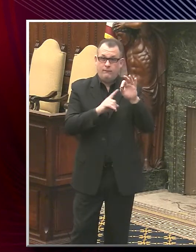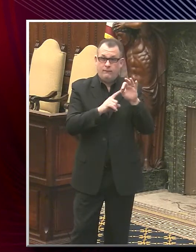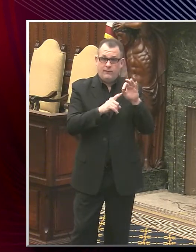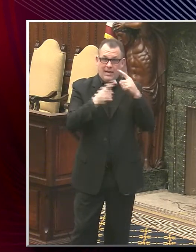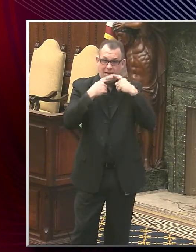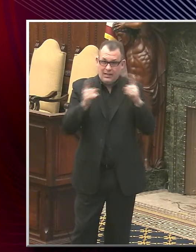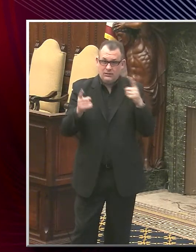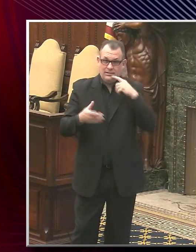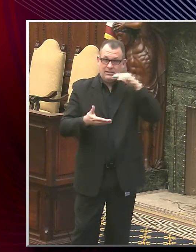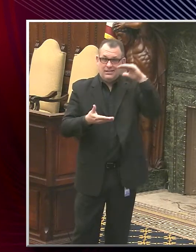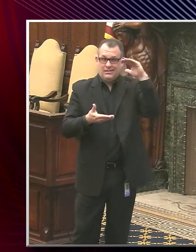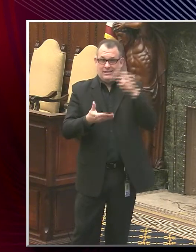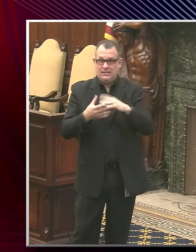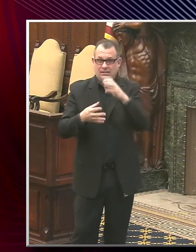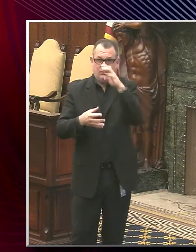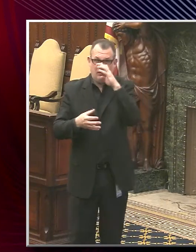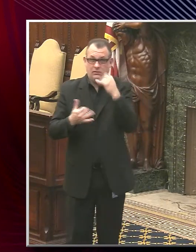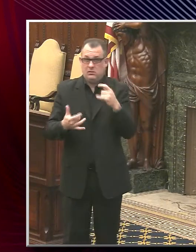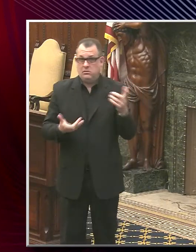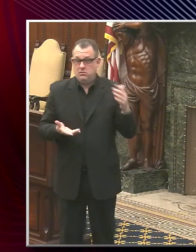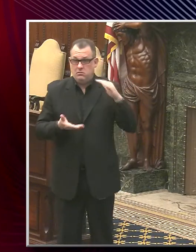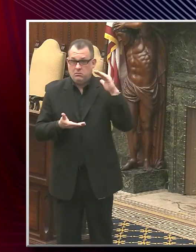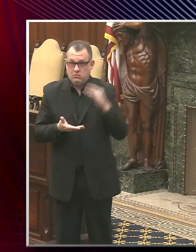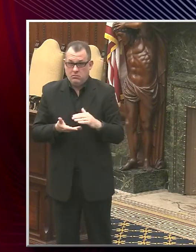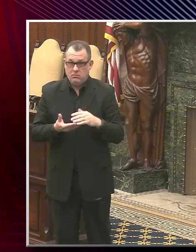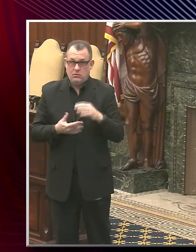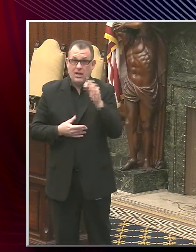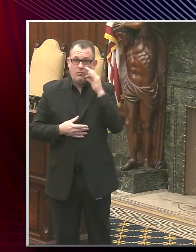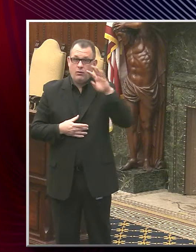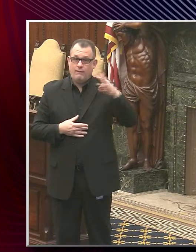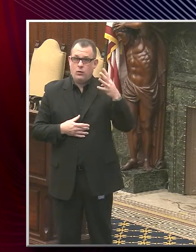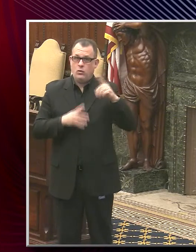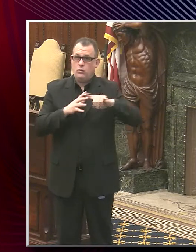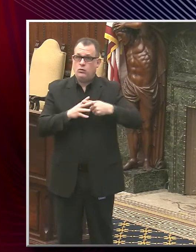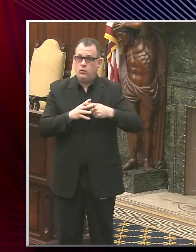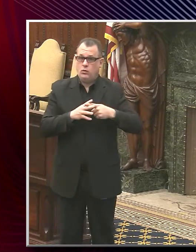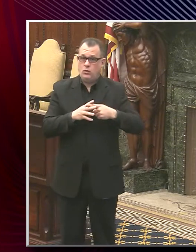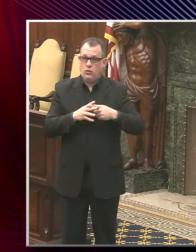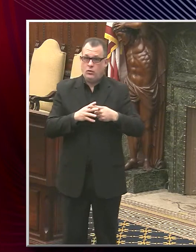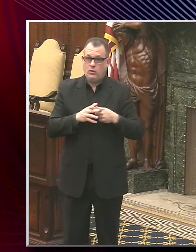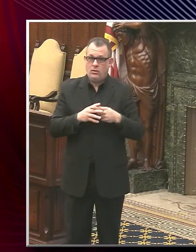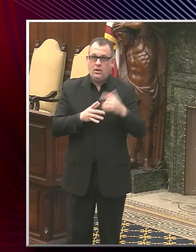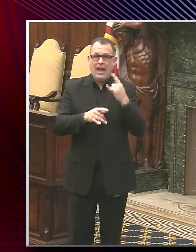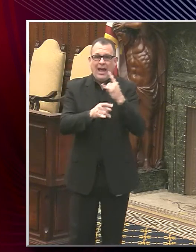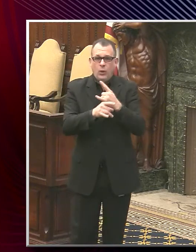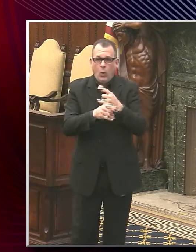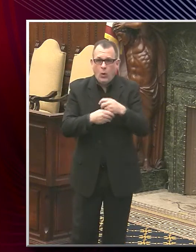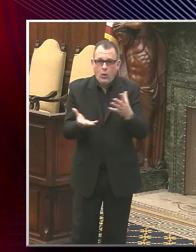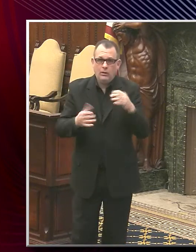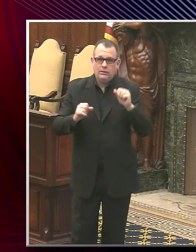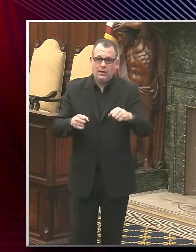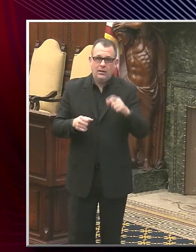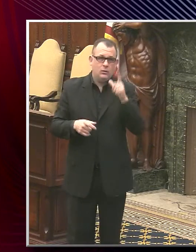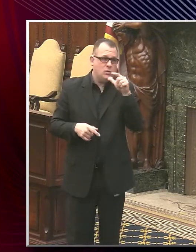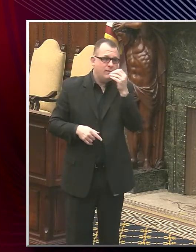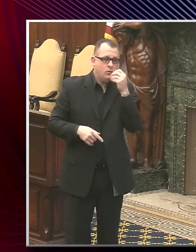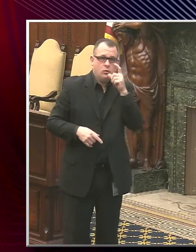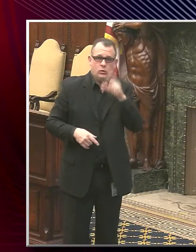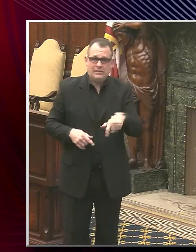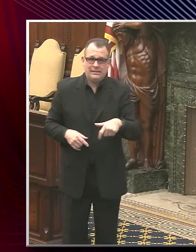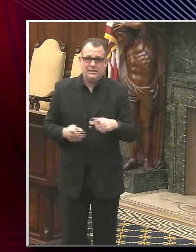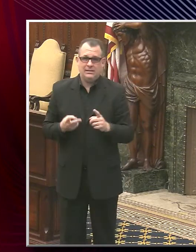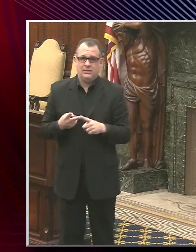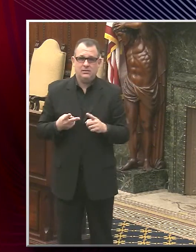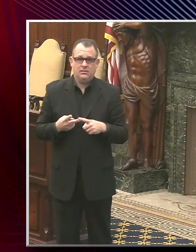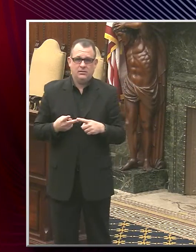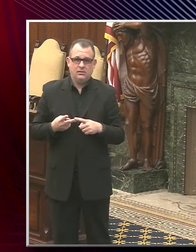statewide in Pennsylvania, effective Sunday, April 4th. It will allow alcohol sales at restaurants, not in the context of meals. It'll remove the